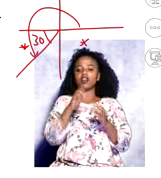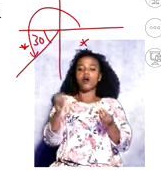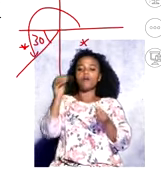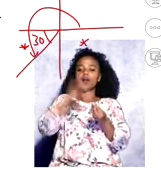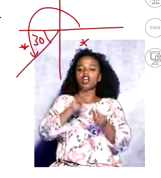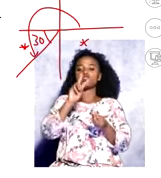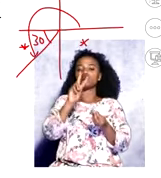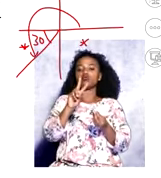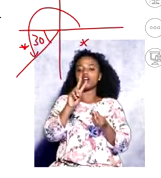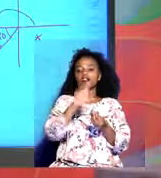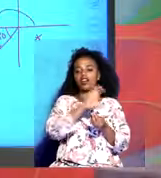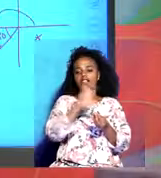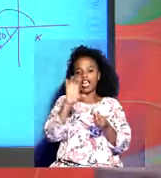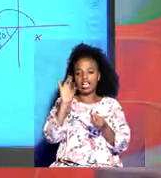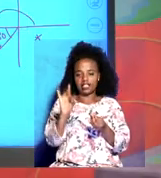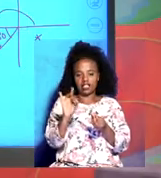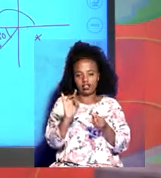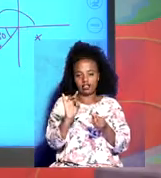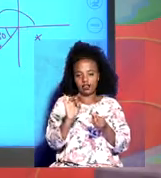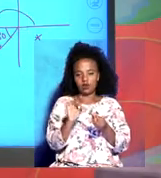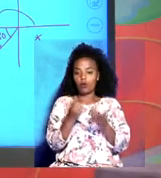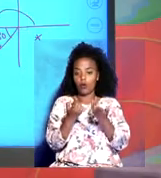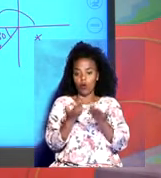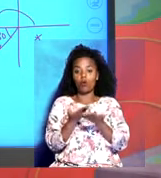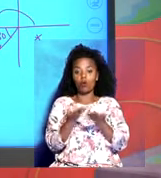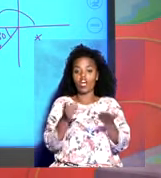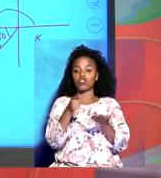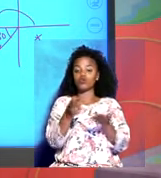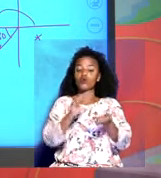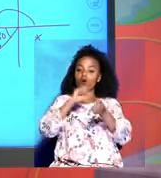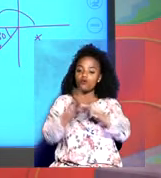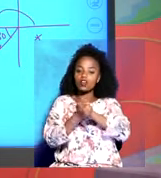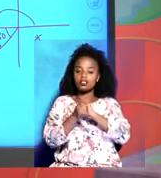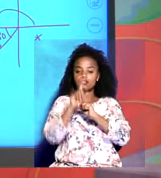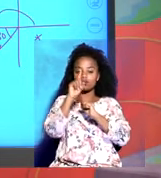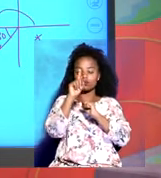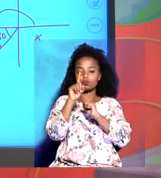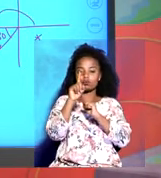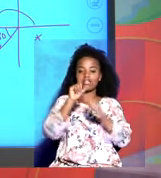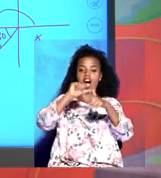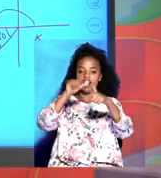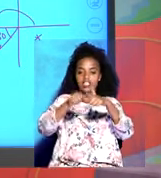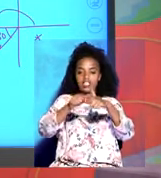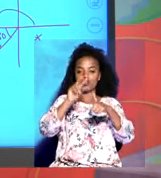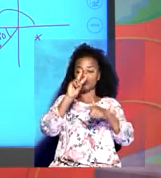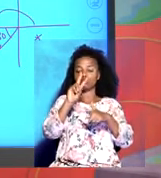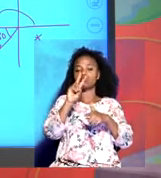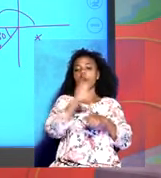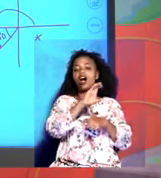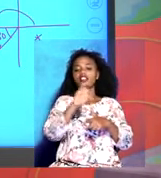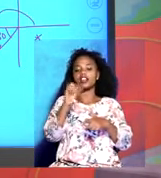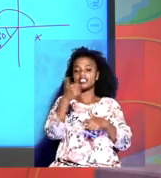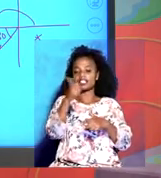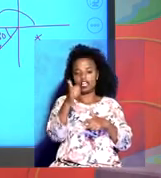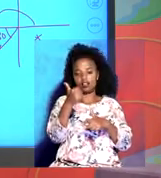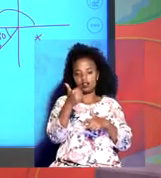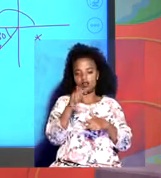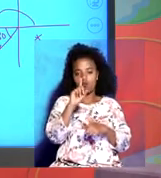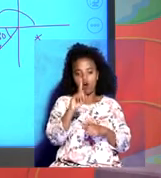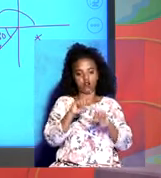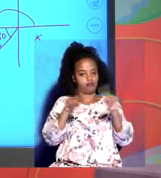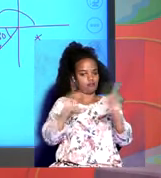180, 210. So when you convert 210, one of the angles is 210, one particular